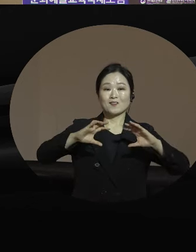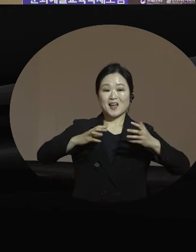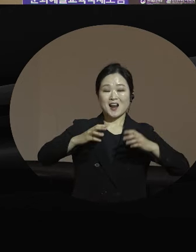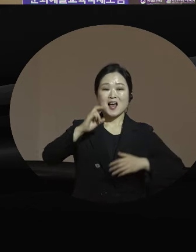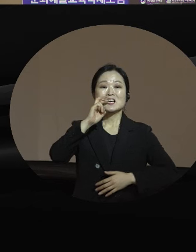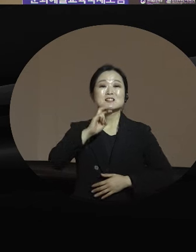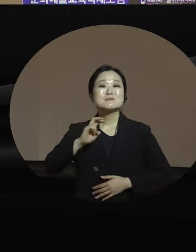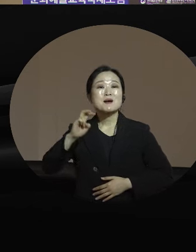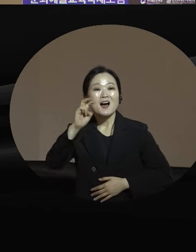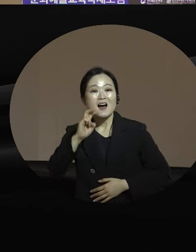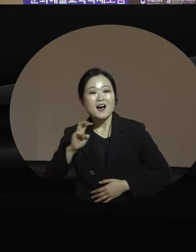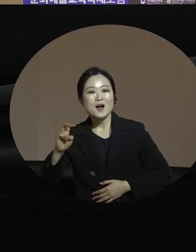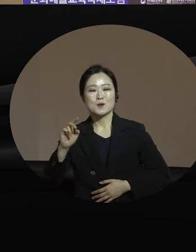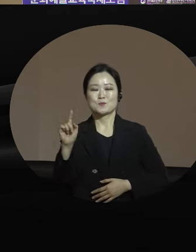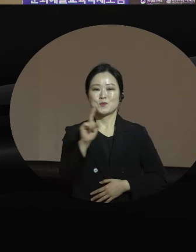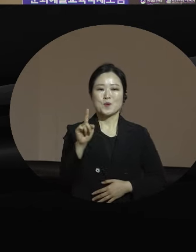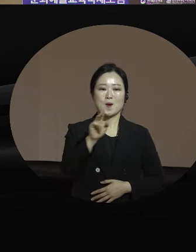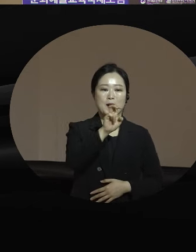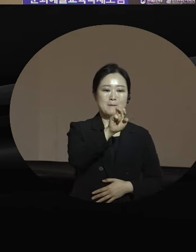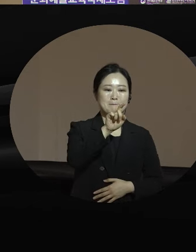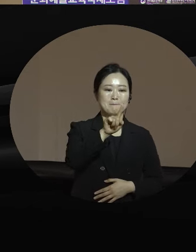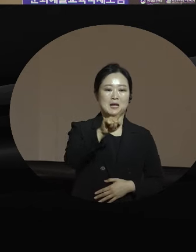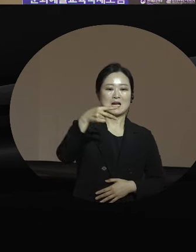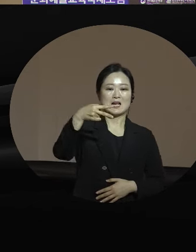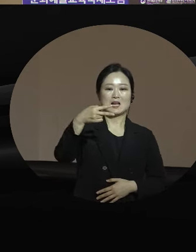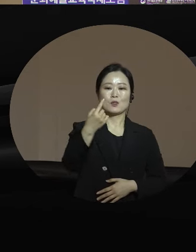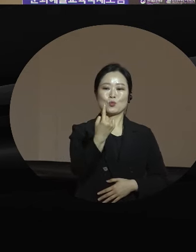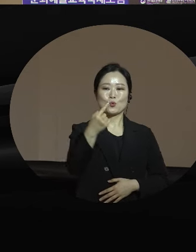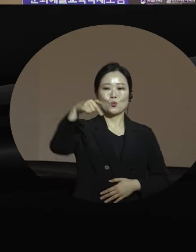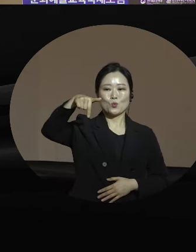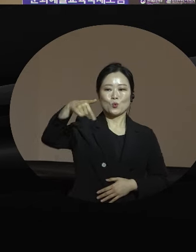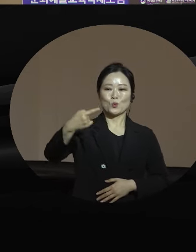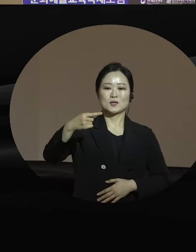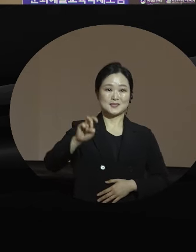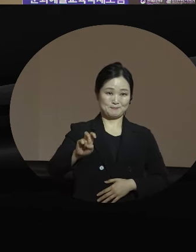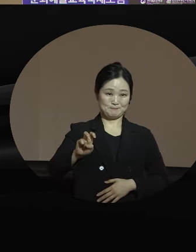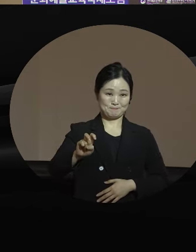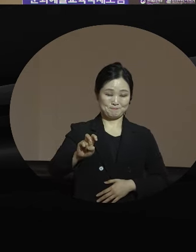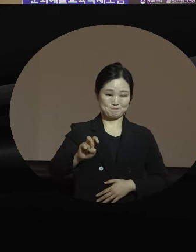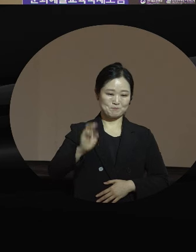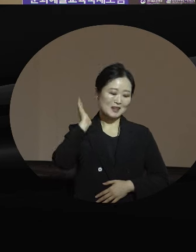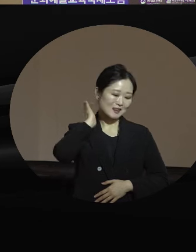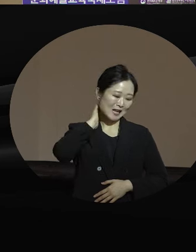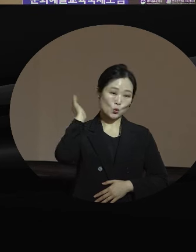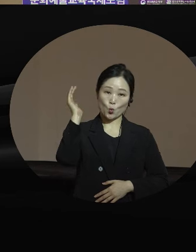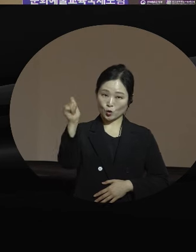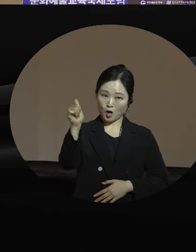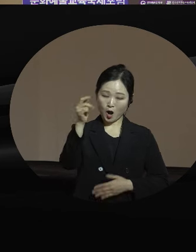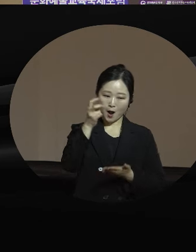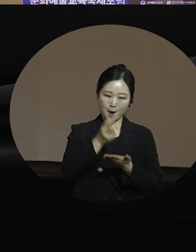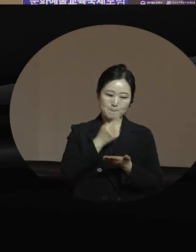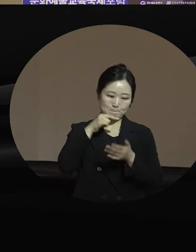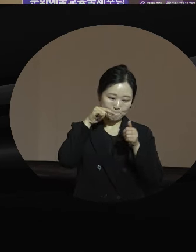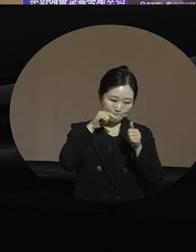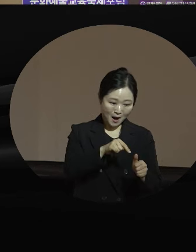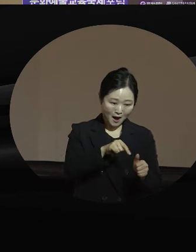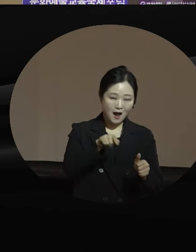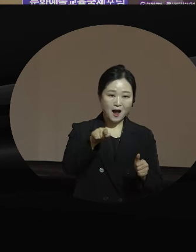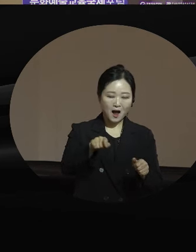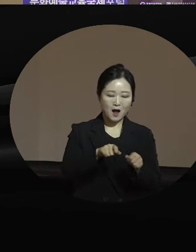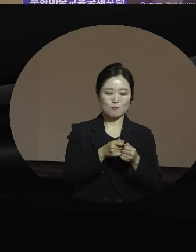mandated to be popularized by the president of Mongolia. You guys shown watching